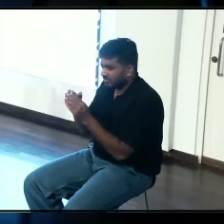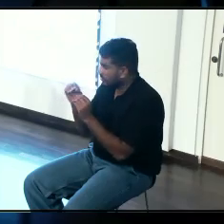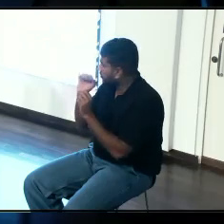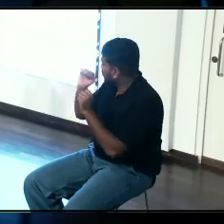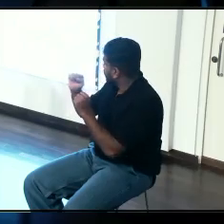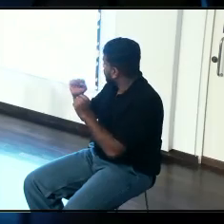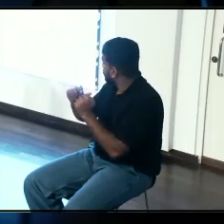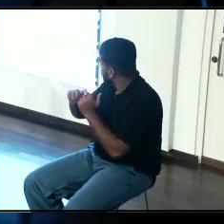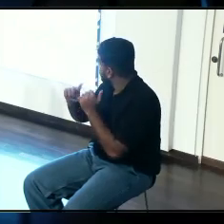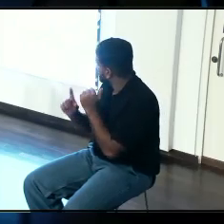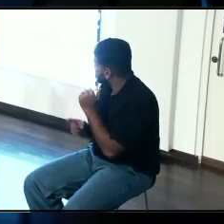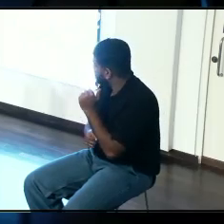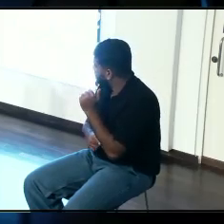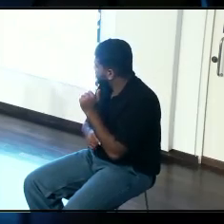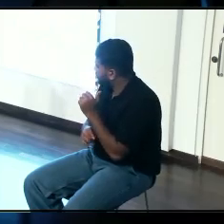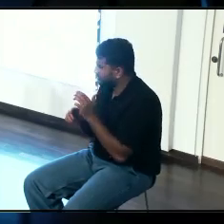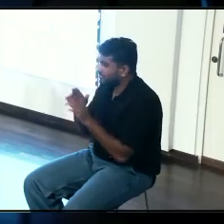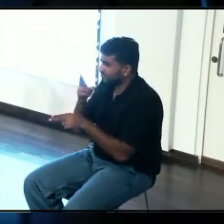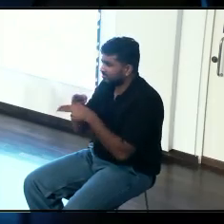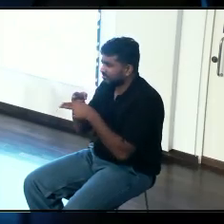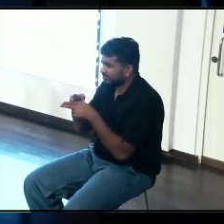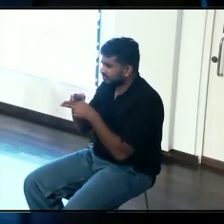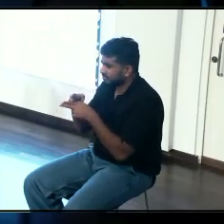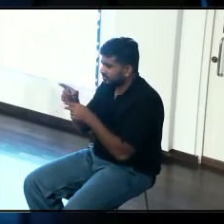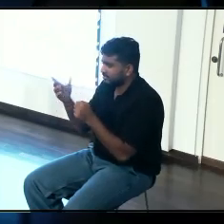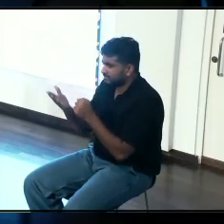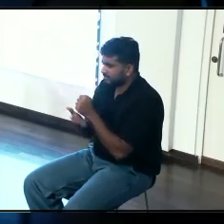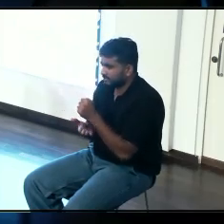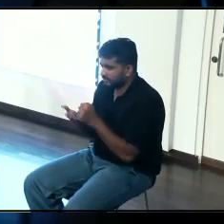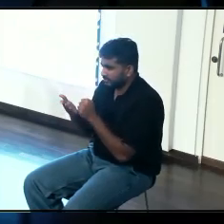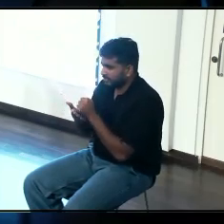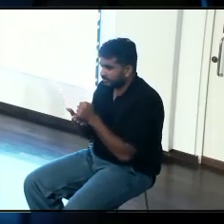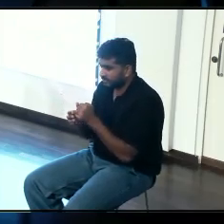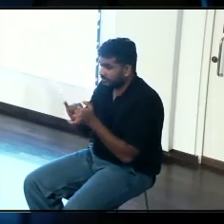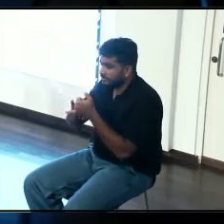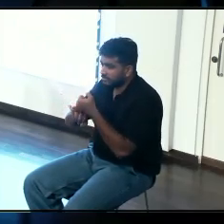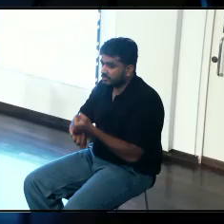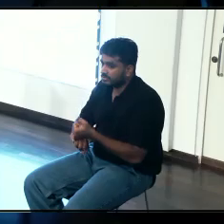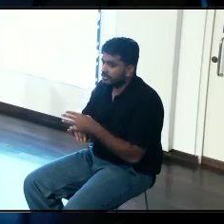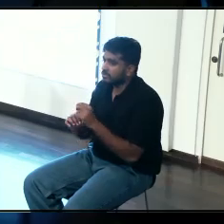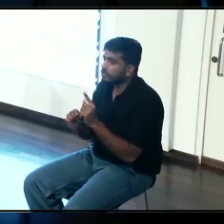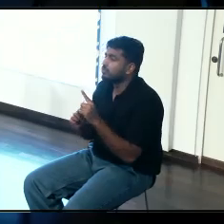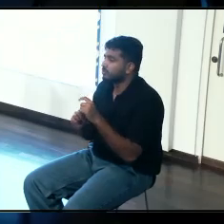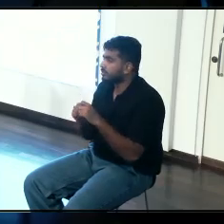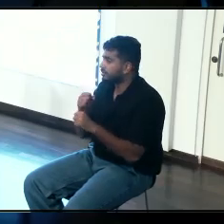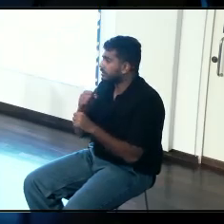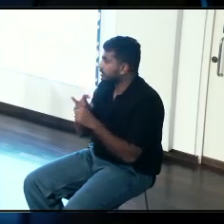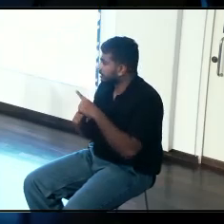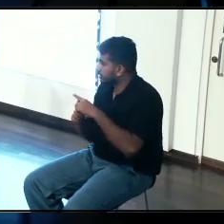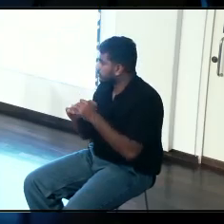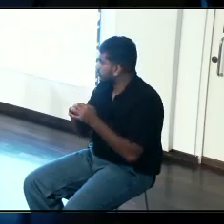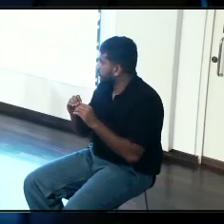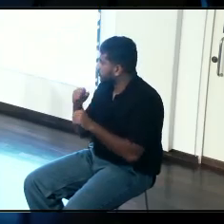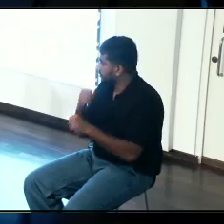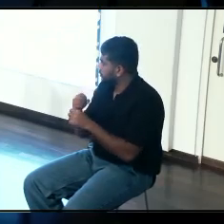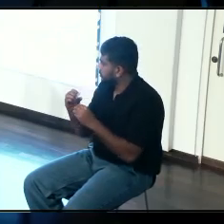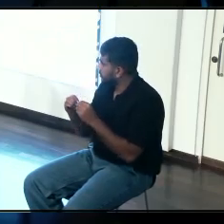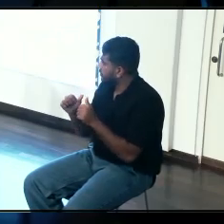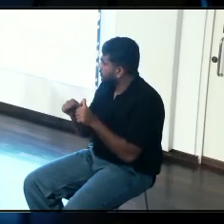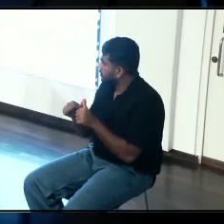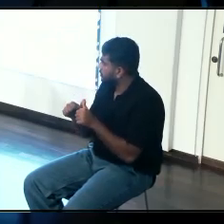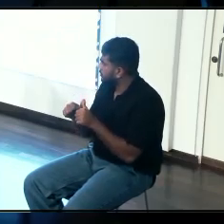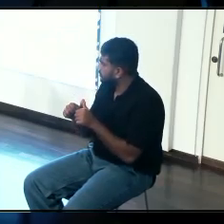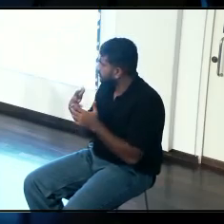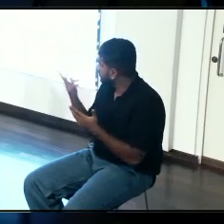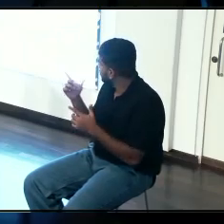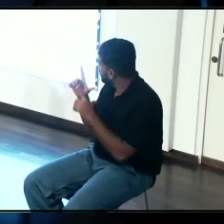picturesque Ashoka tree-lined street in the village of Kurturi in South Goa. But at its core, it is a portrait